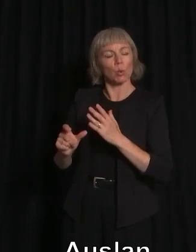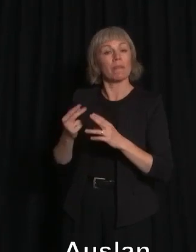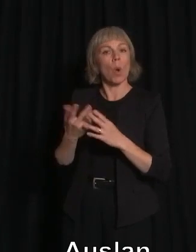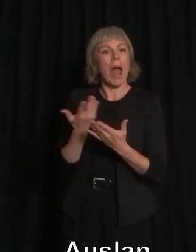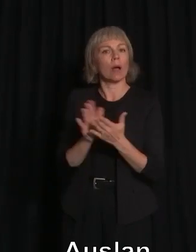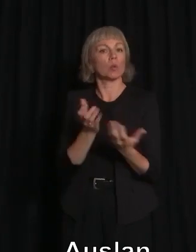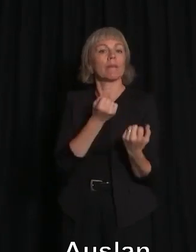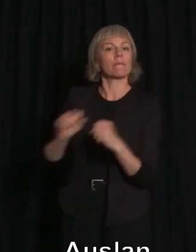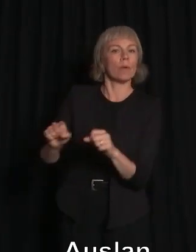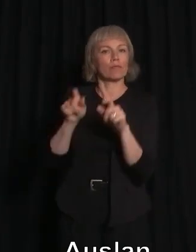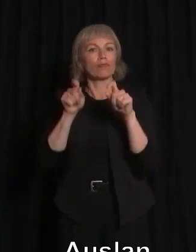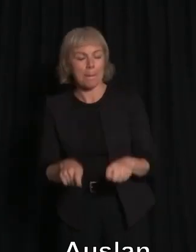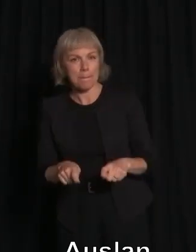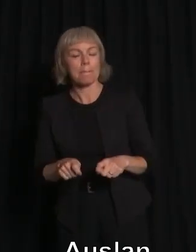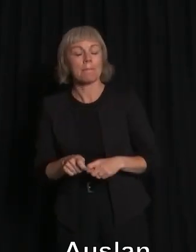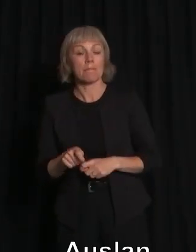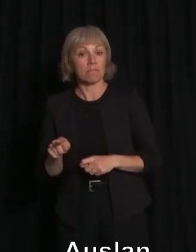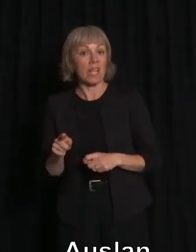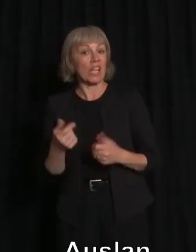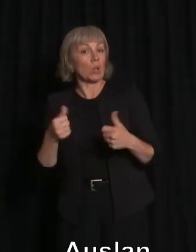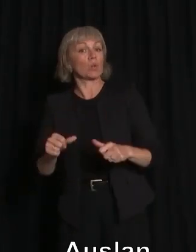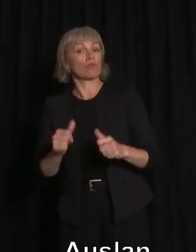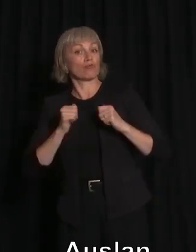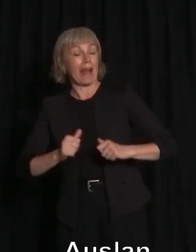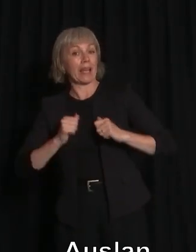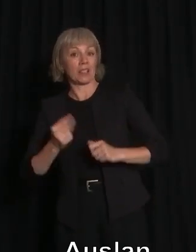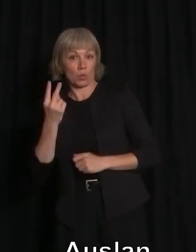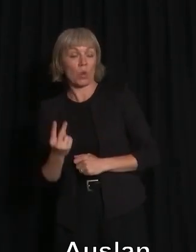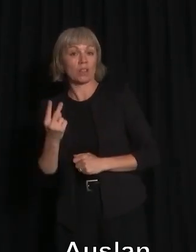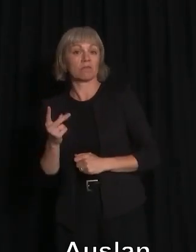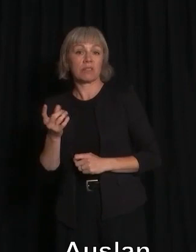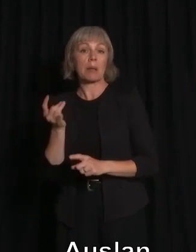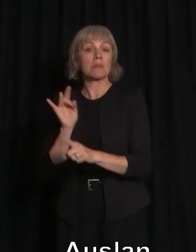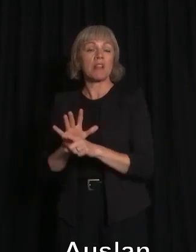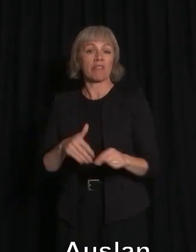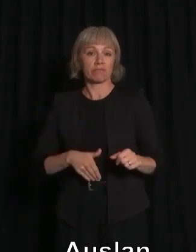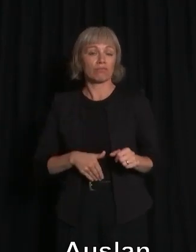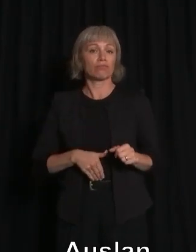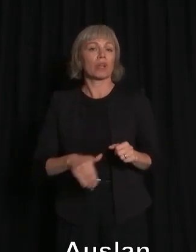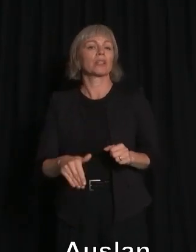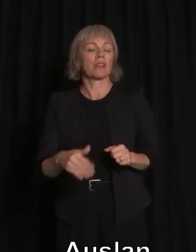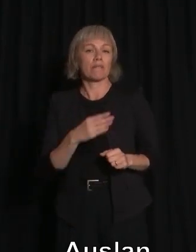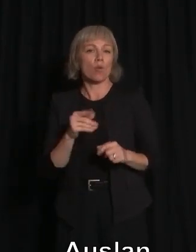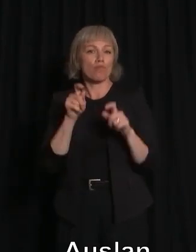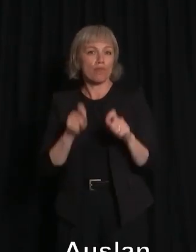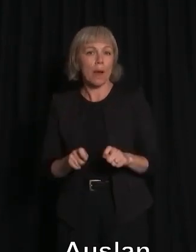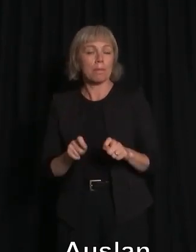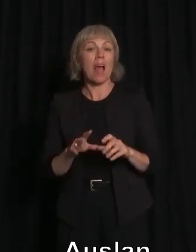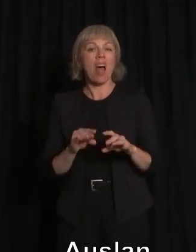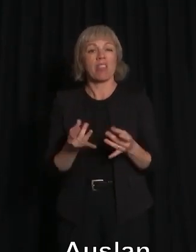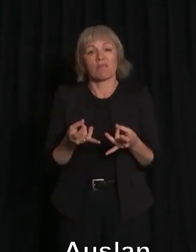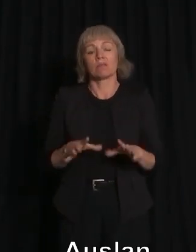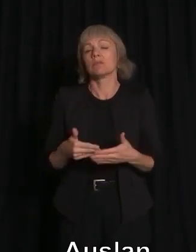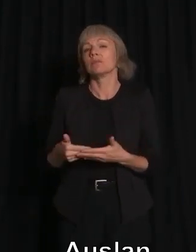to use twice. As a result, he became pregnant, and while suffering a miscarriage, was expelled from the door of a local